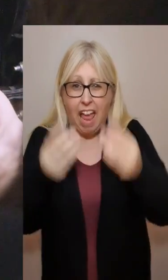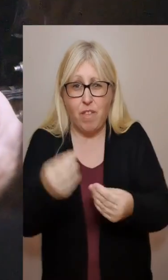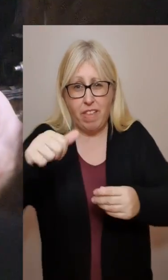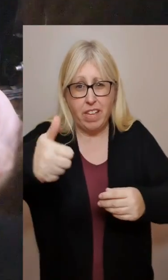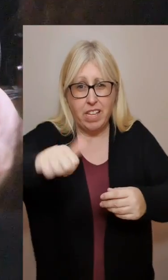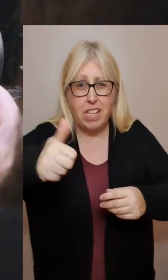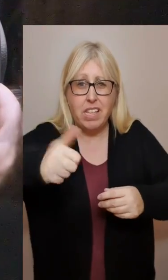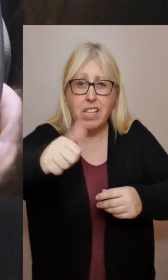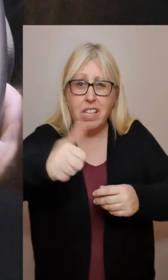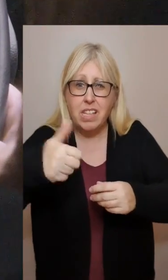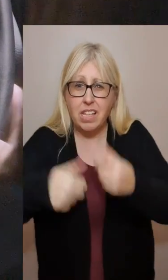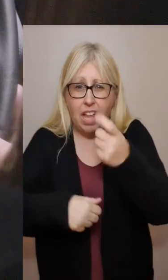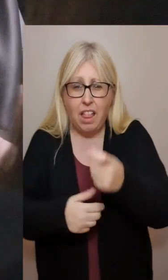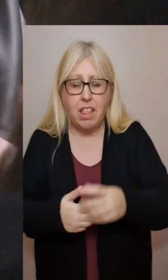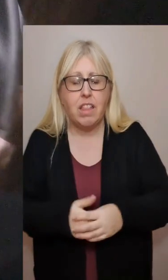thumb basically.